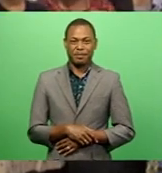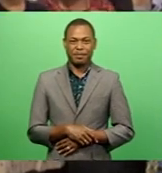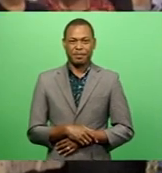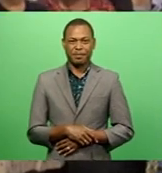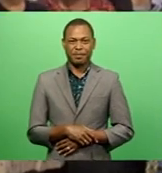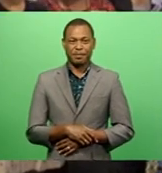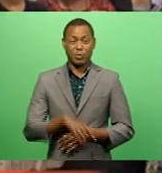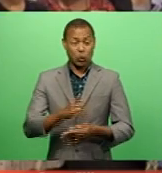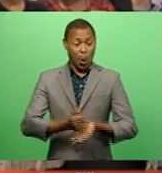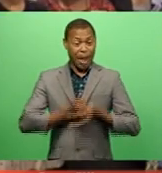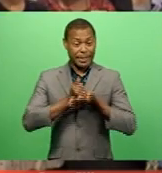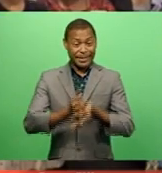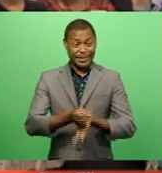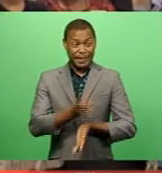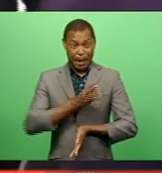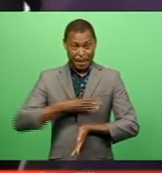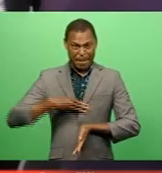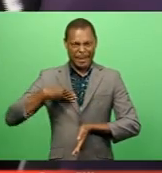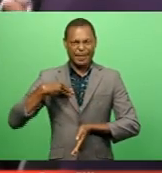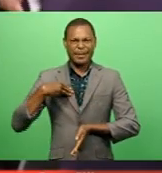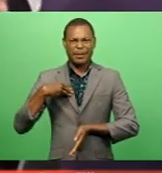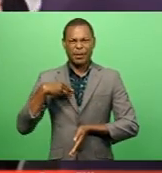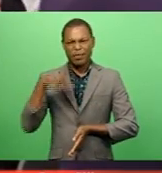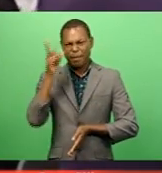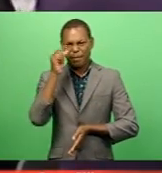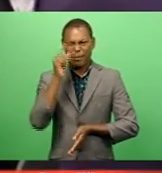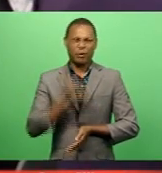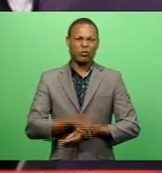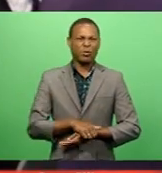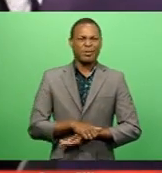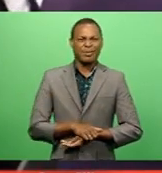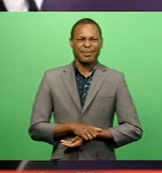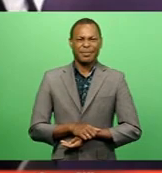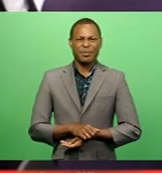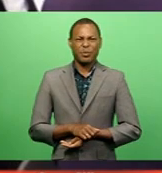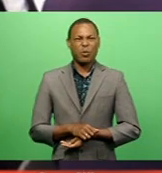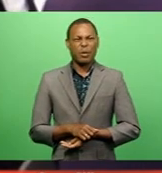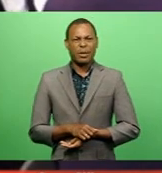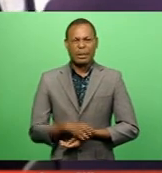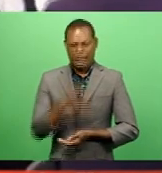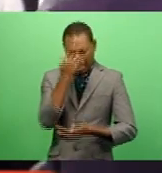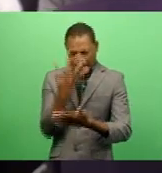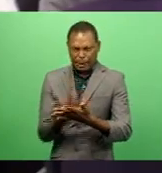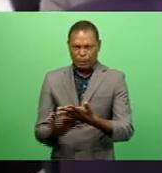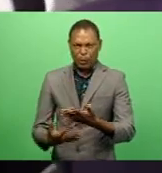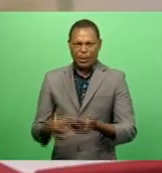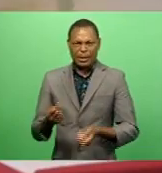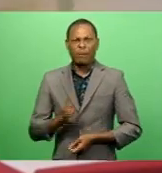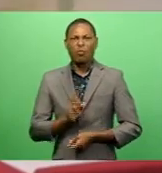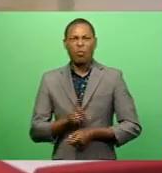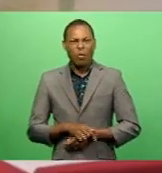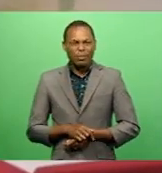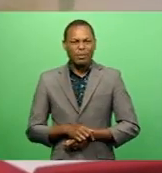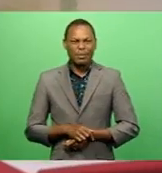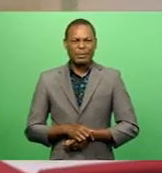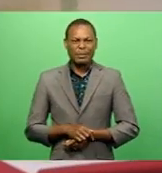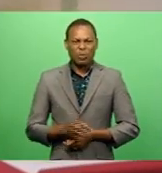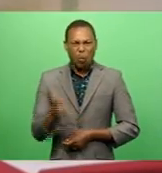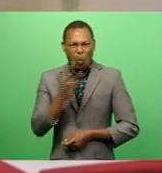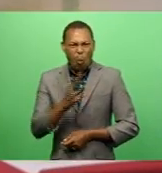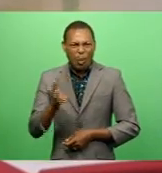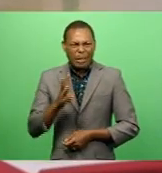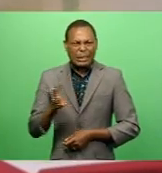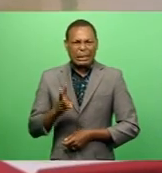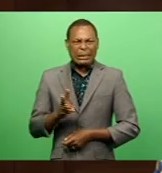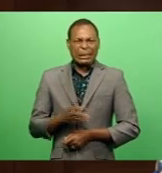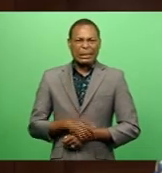Assistant Minister for Itoke Affairs says she has experienced verbal attacks in Parliament but has found a way to overcome them.